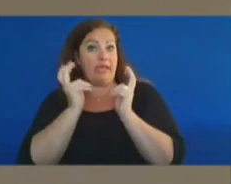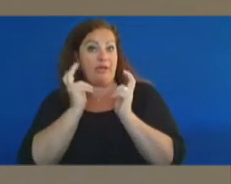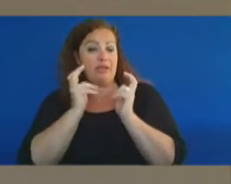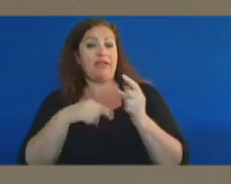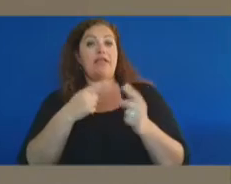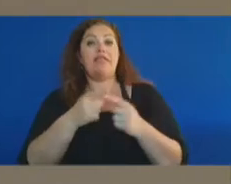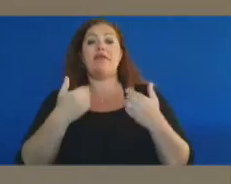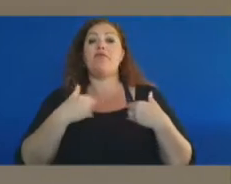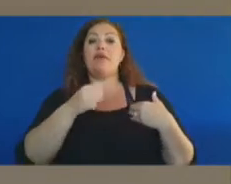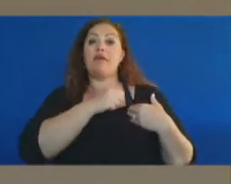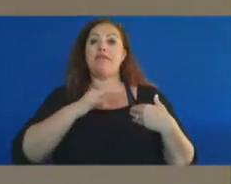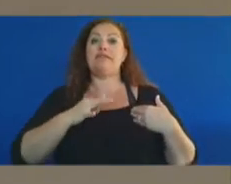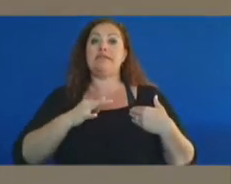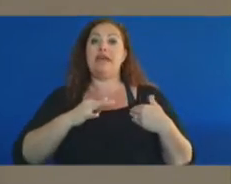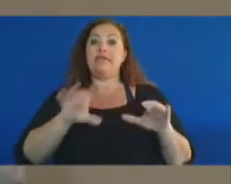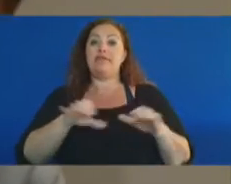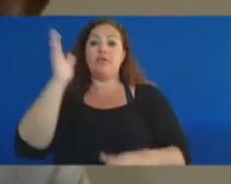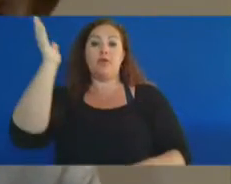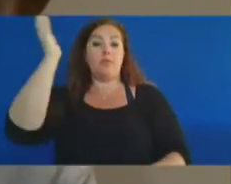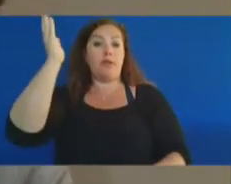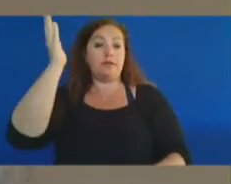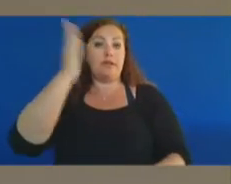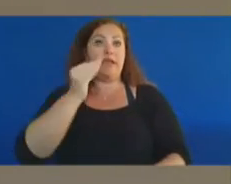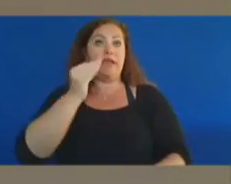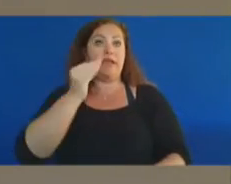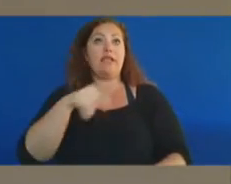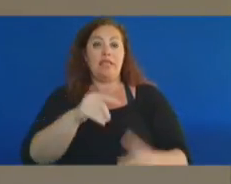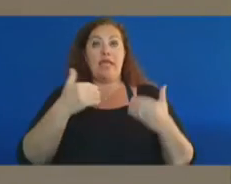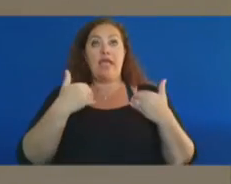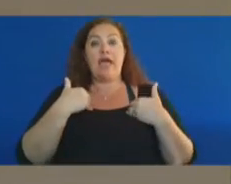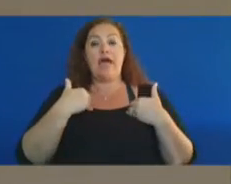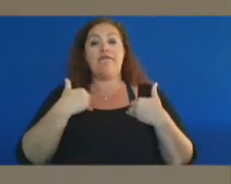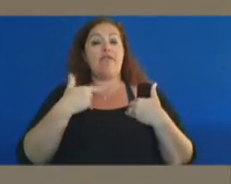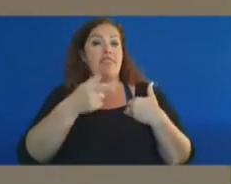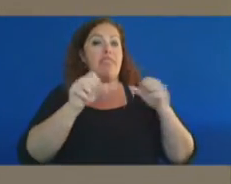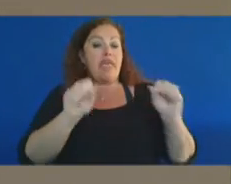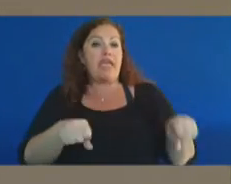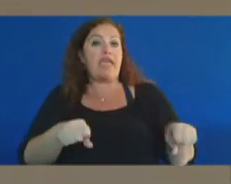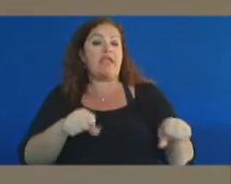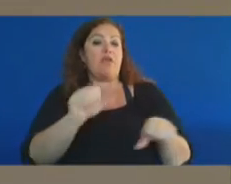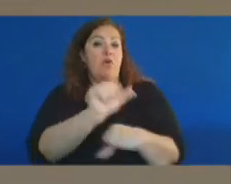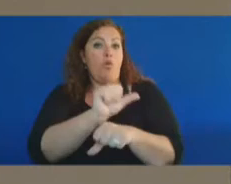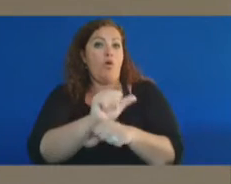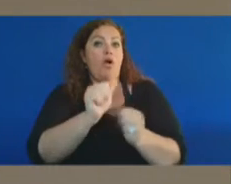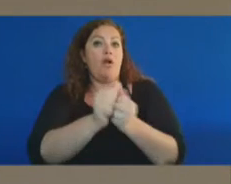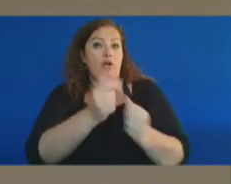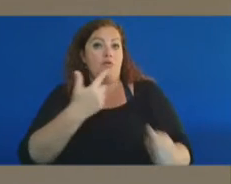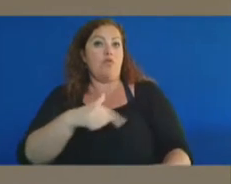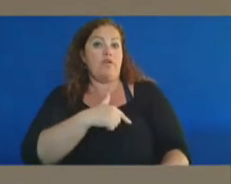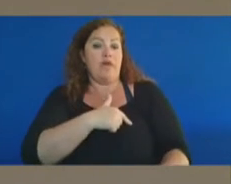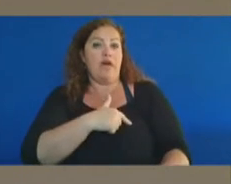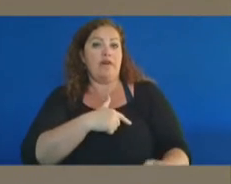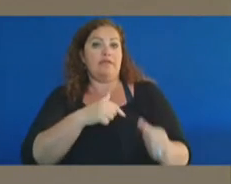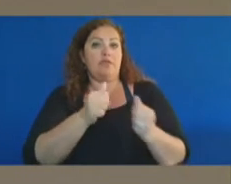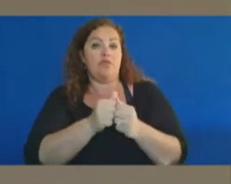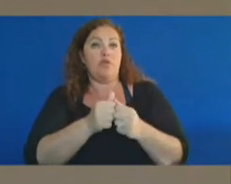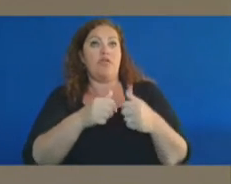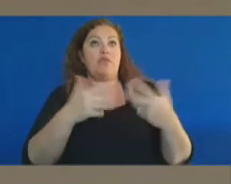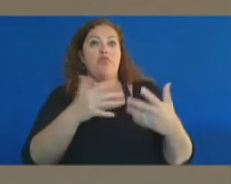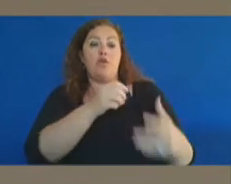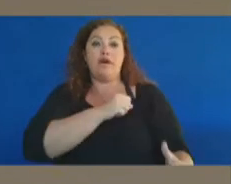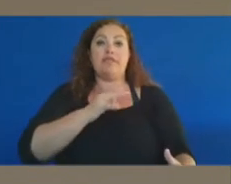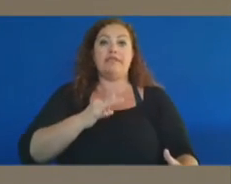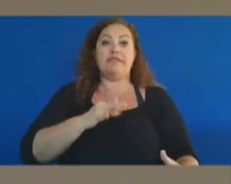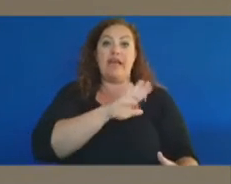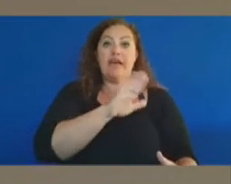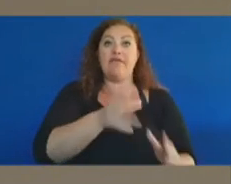a presentation and they have the ability to um work with us on what the staff's review